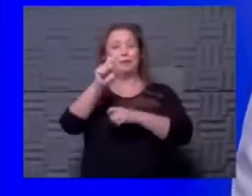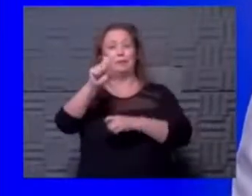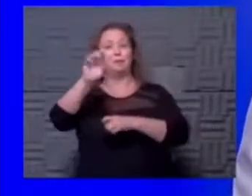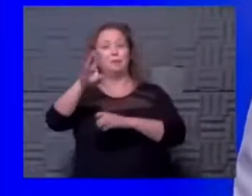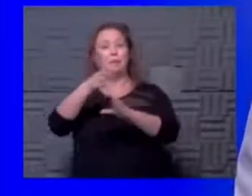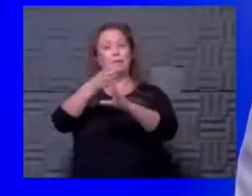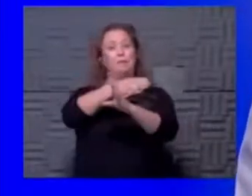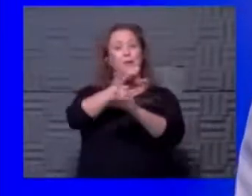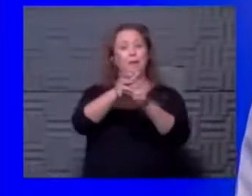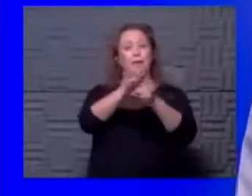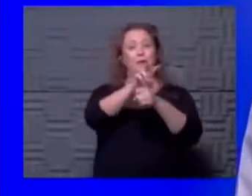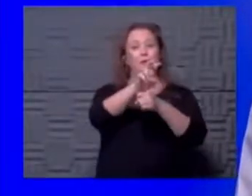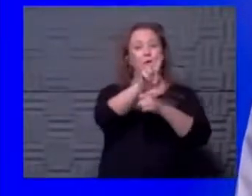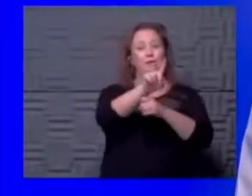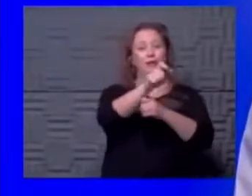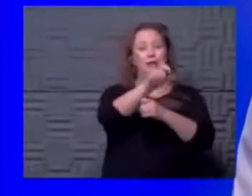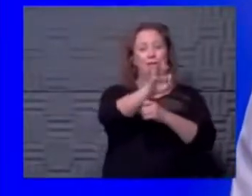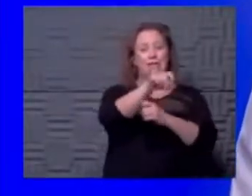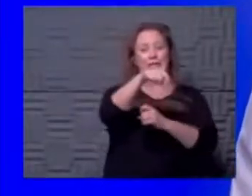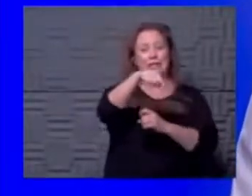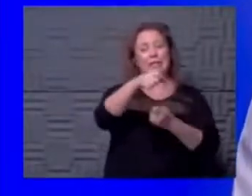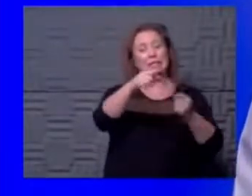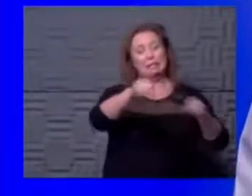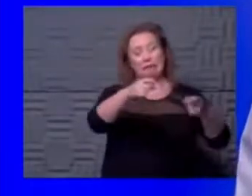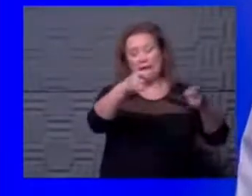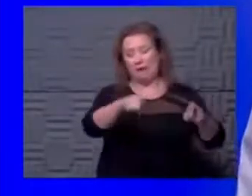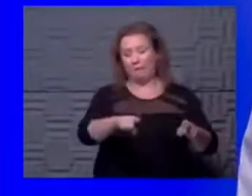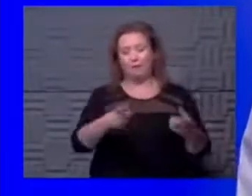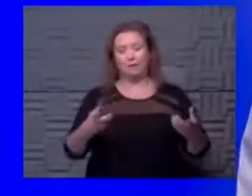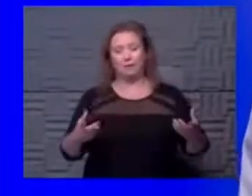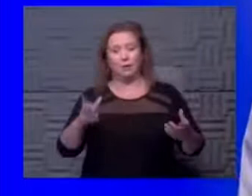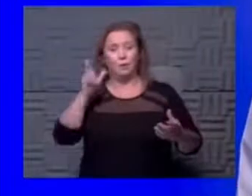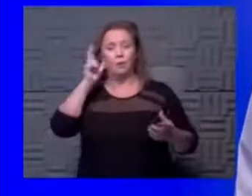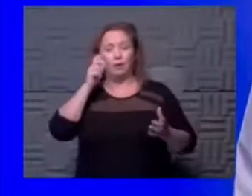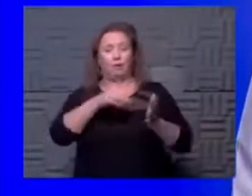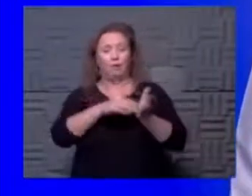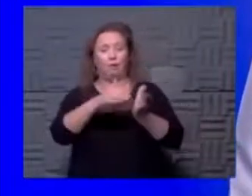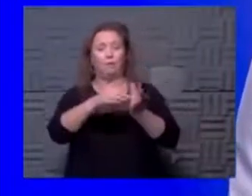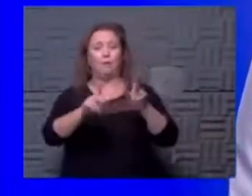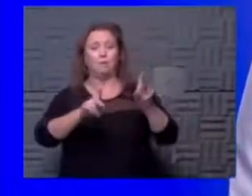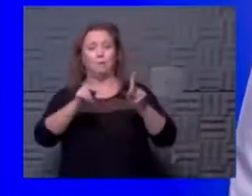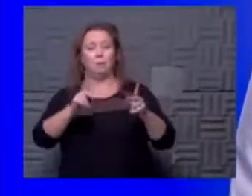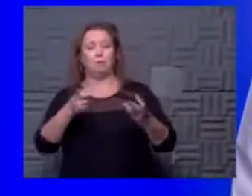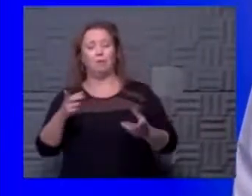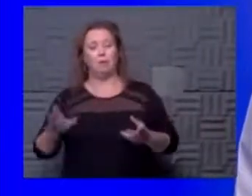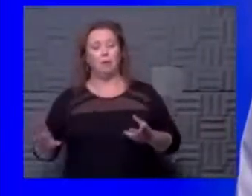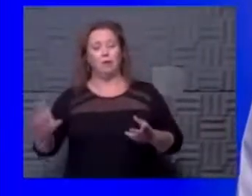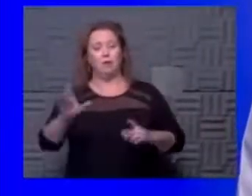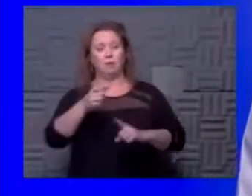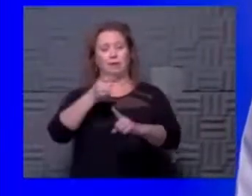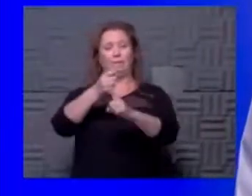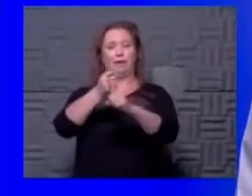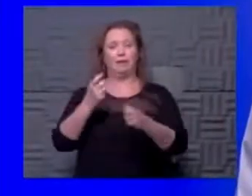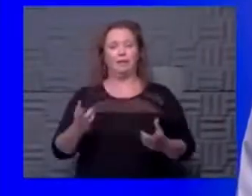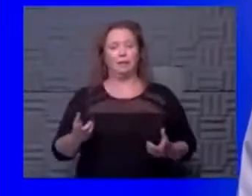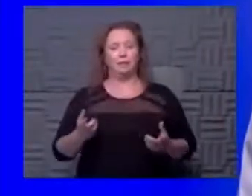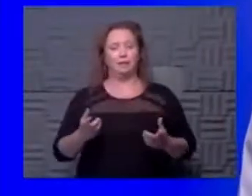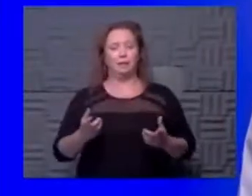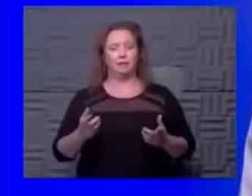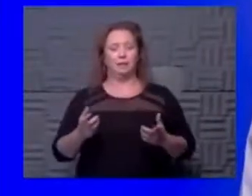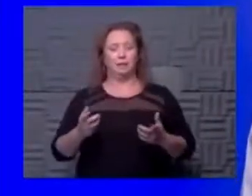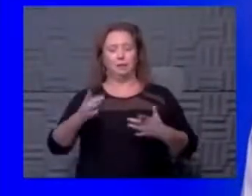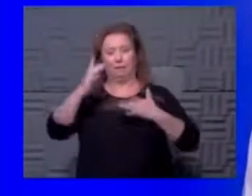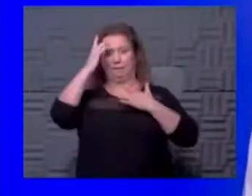before COVID-19. This can happen. We do hear this a lot in people who have been affected and